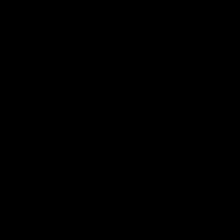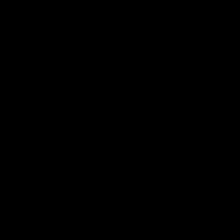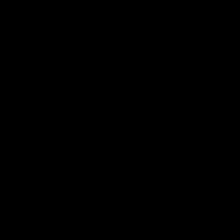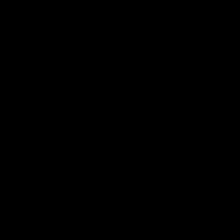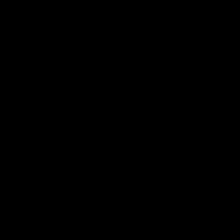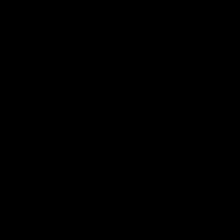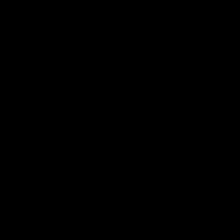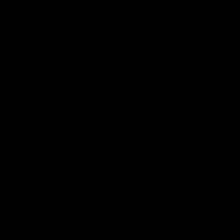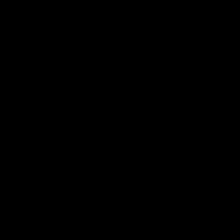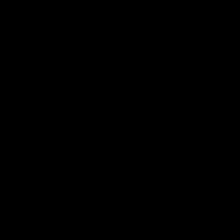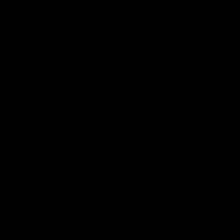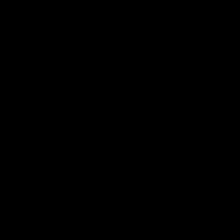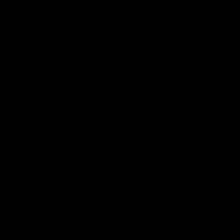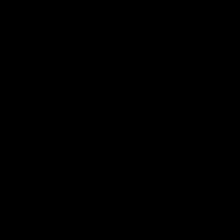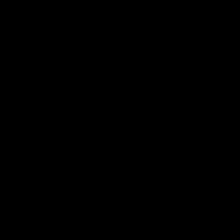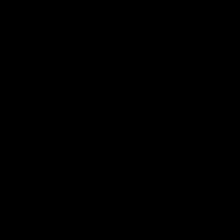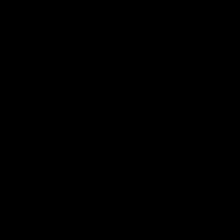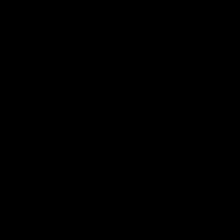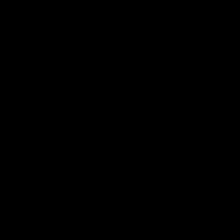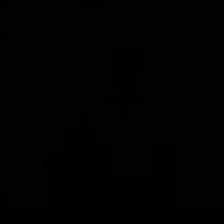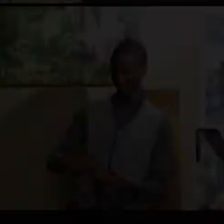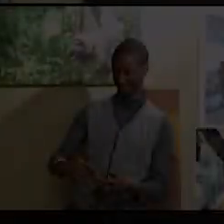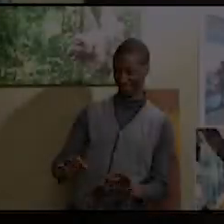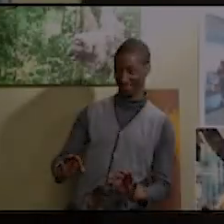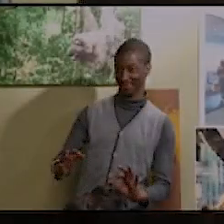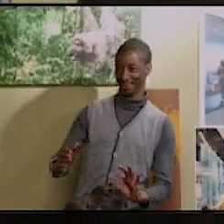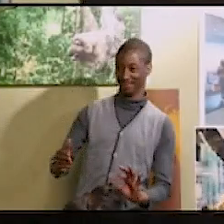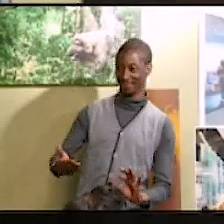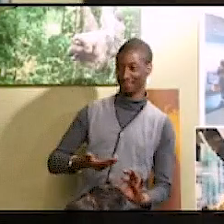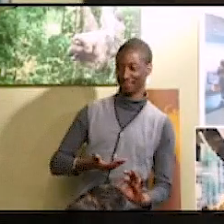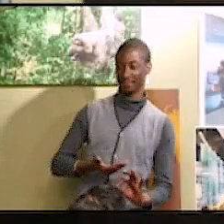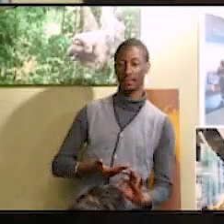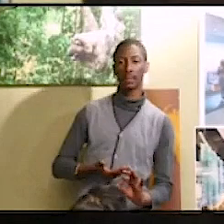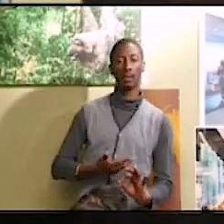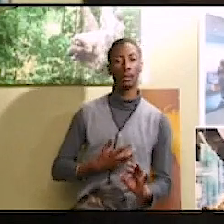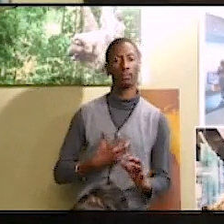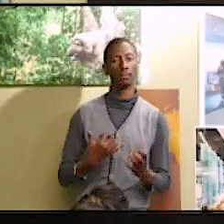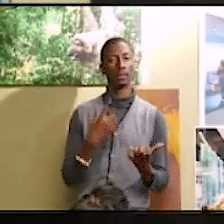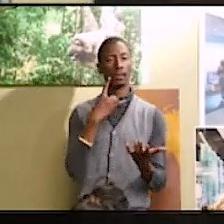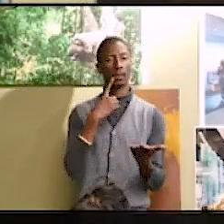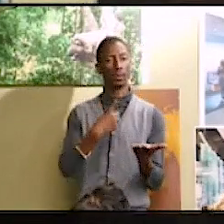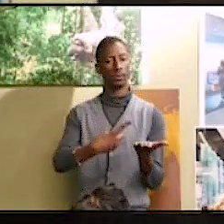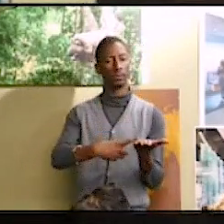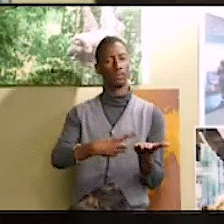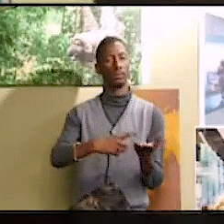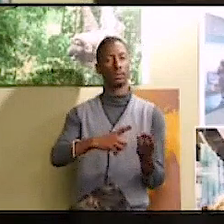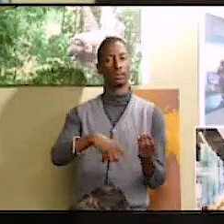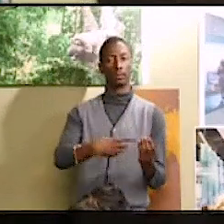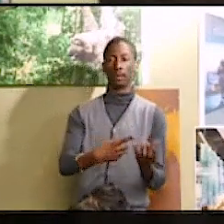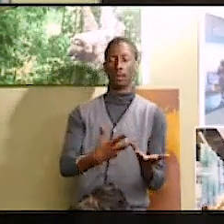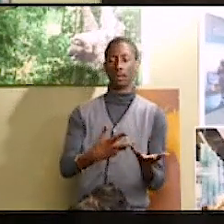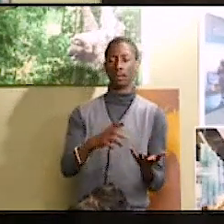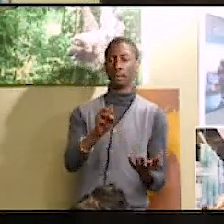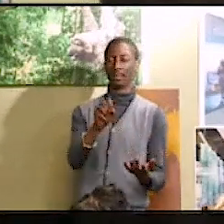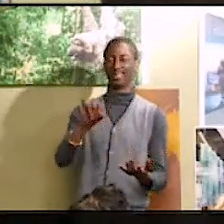Welcome for those who just joined us. I'm going to talk a little bit about Smithsonian Exhibits